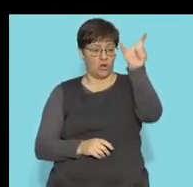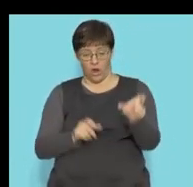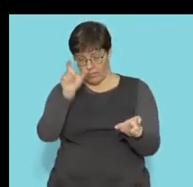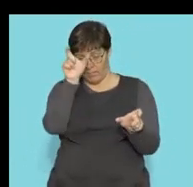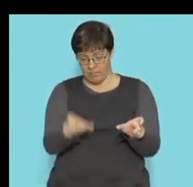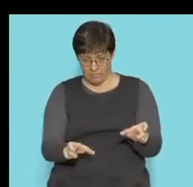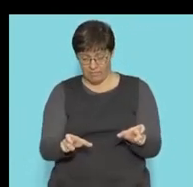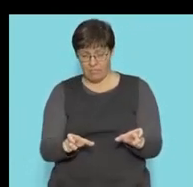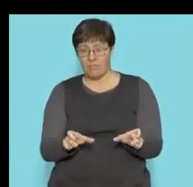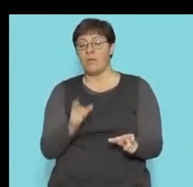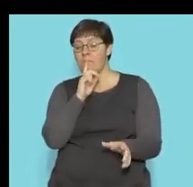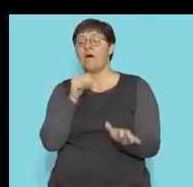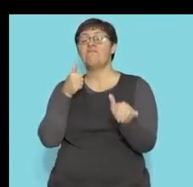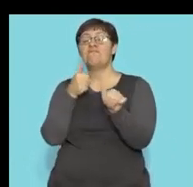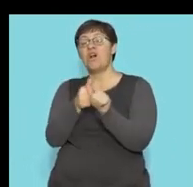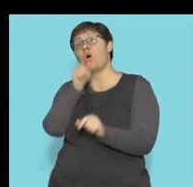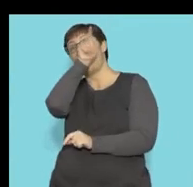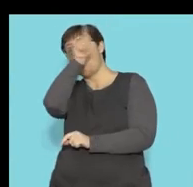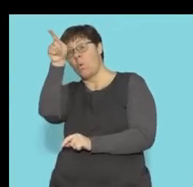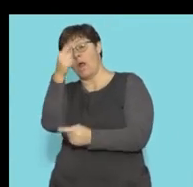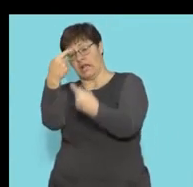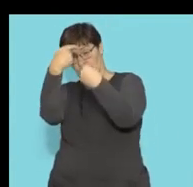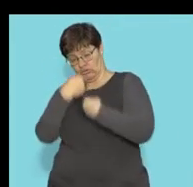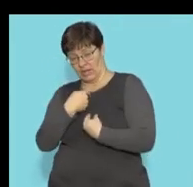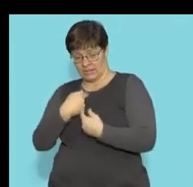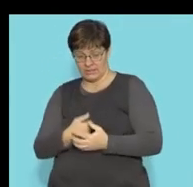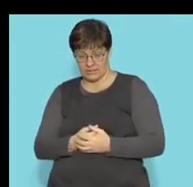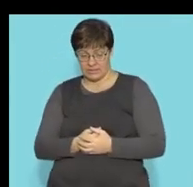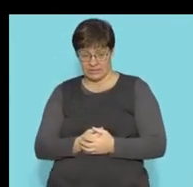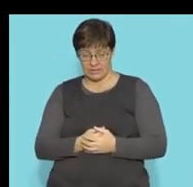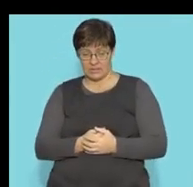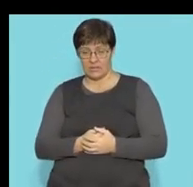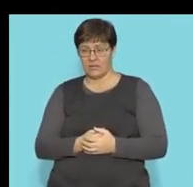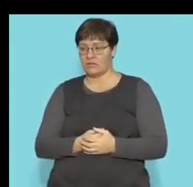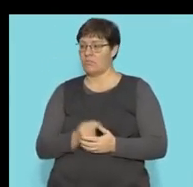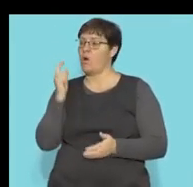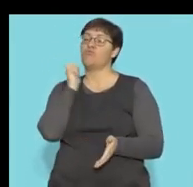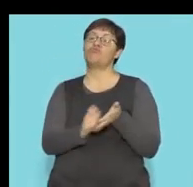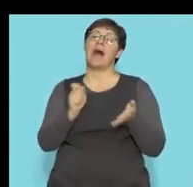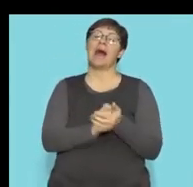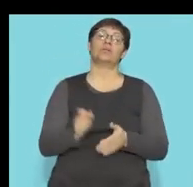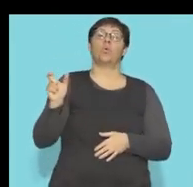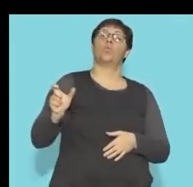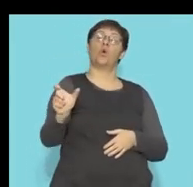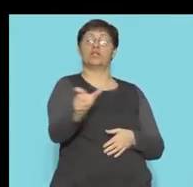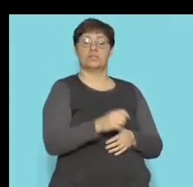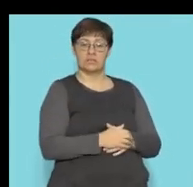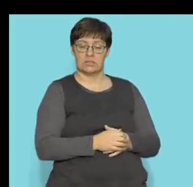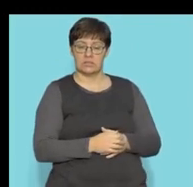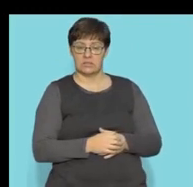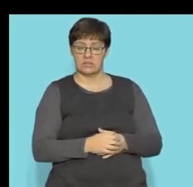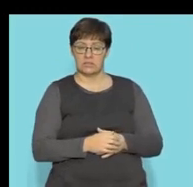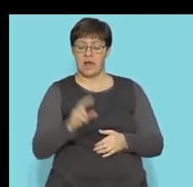we're going to follow the instructions. In other words, we're not going to write the word